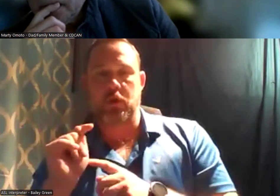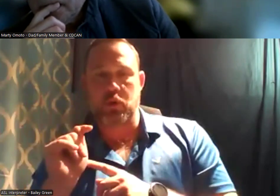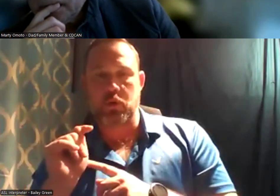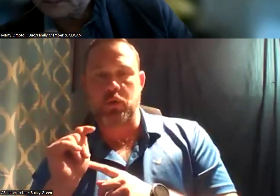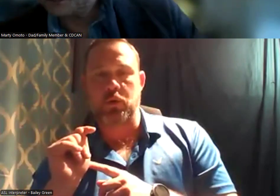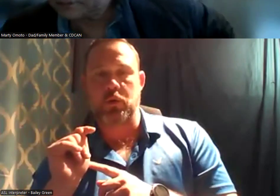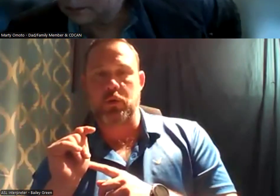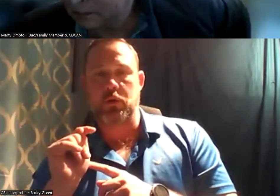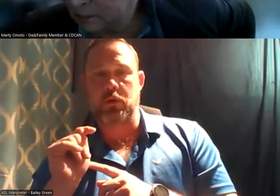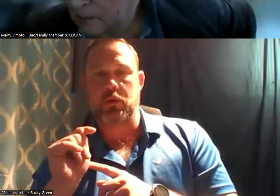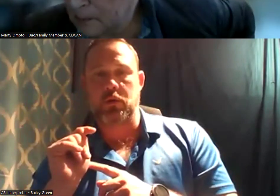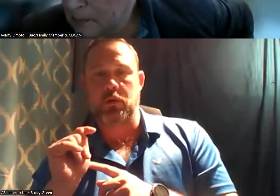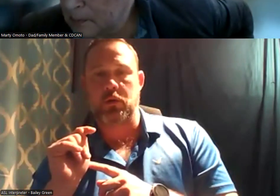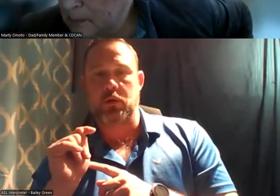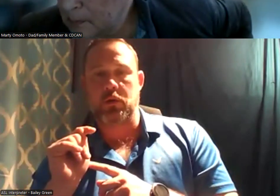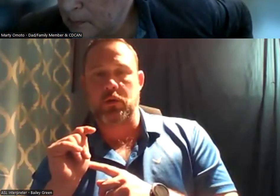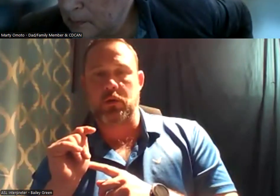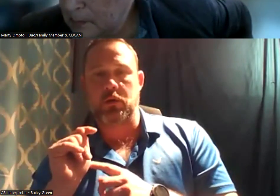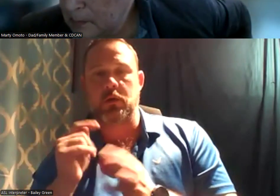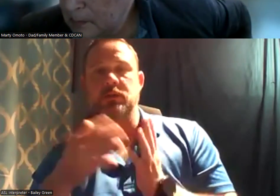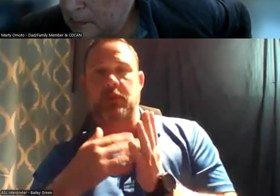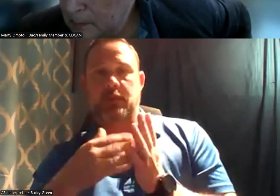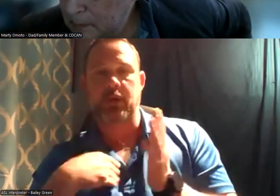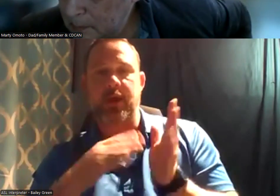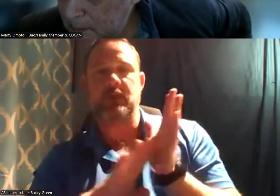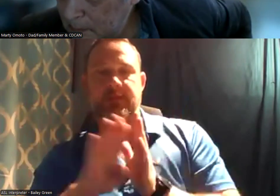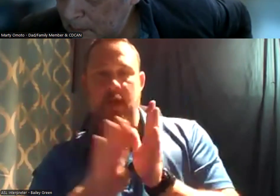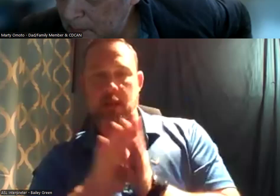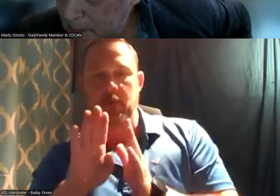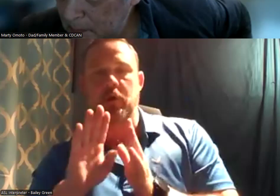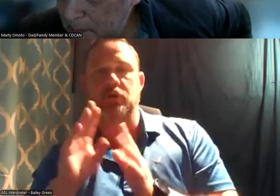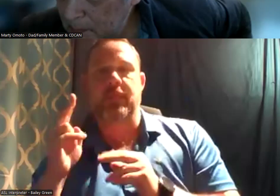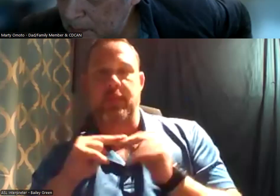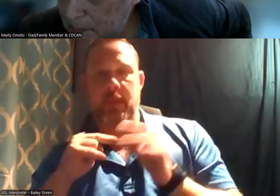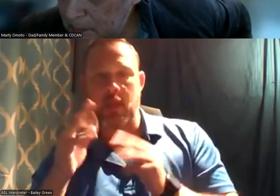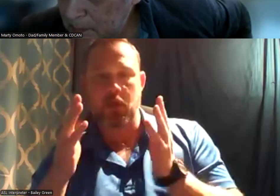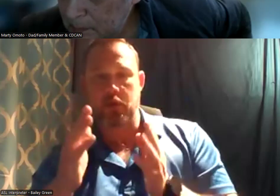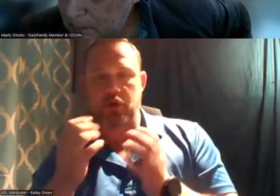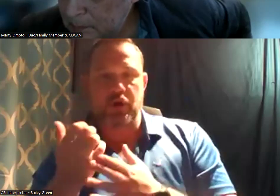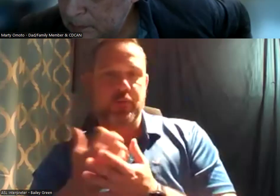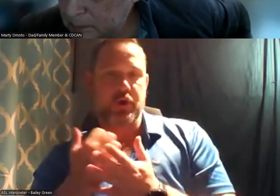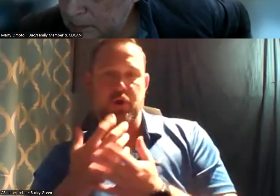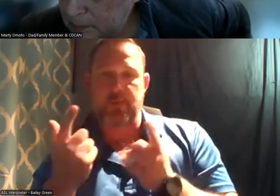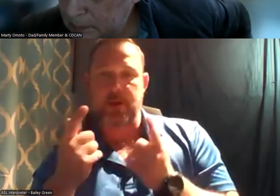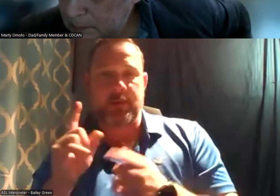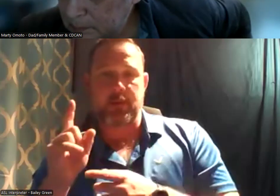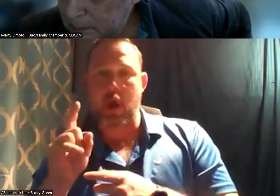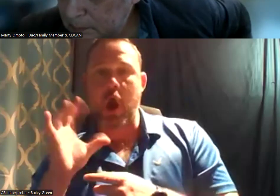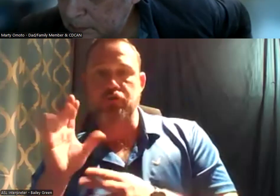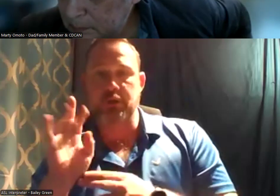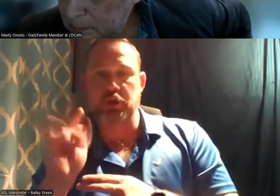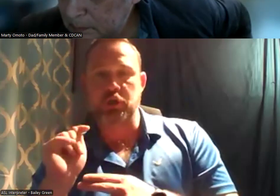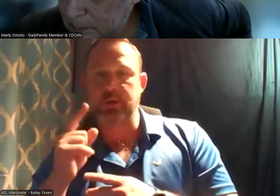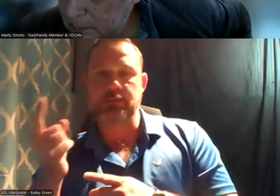have, the developers, the builders, they'll make maybe, I don't know, 100 units, but maybe